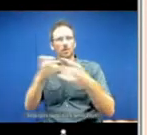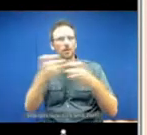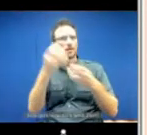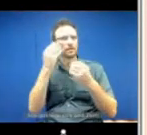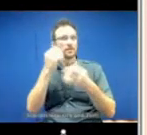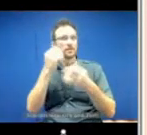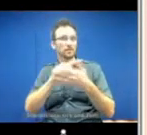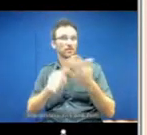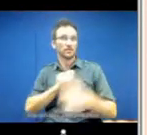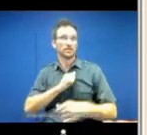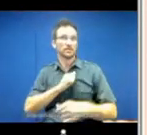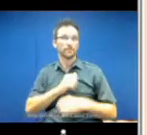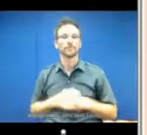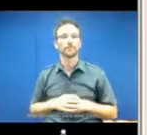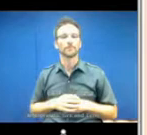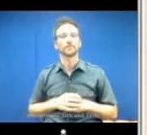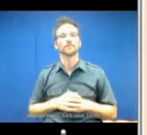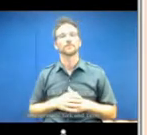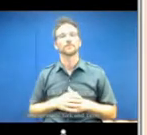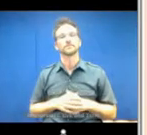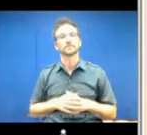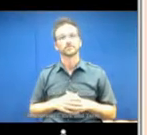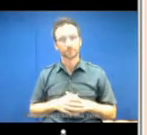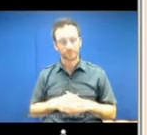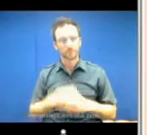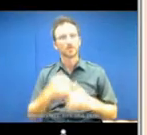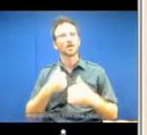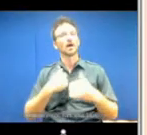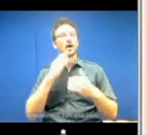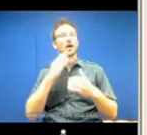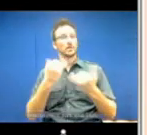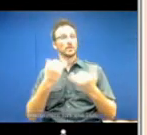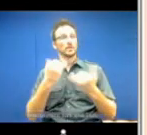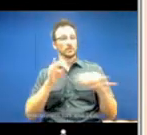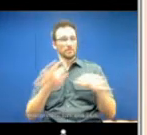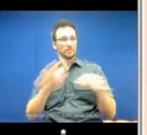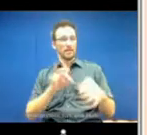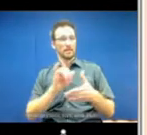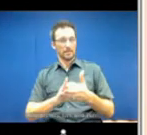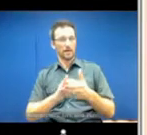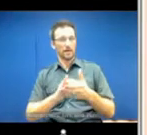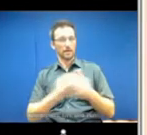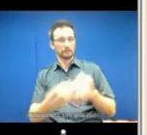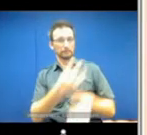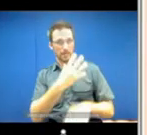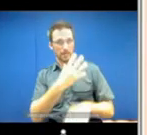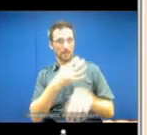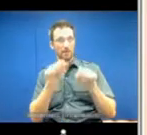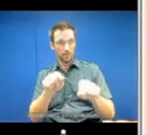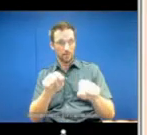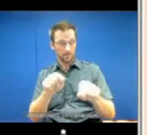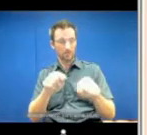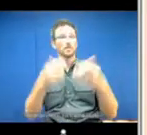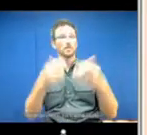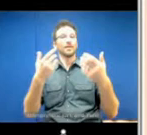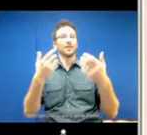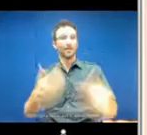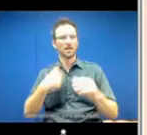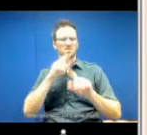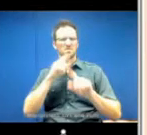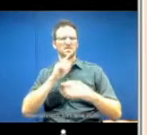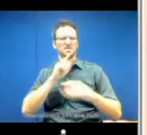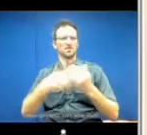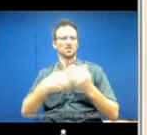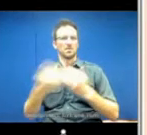Okay. I'm going to go ahead and finish this slide, and then I'll come back and address the rest of the questions. So preparation